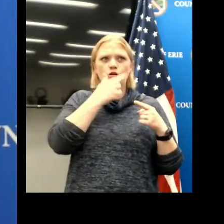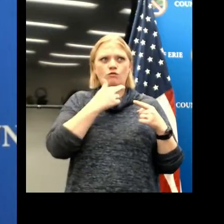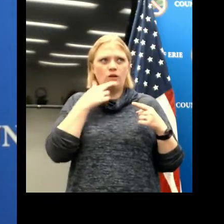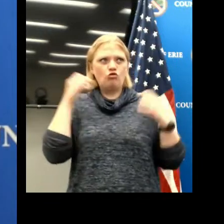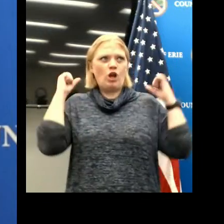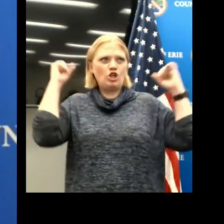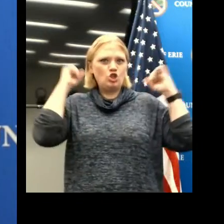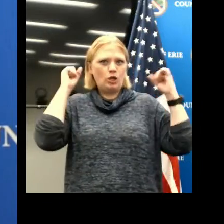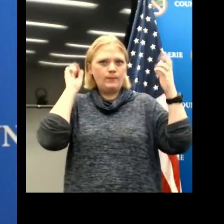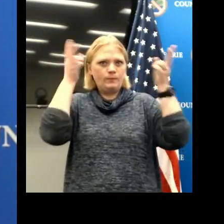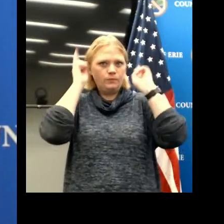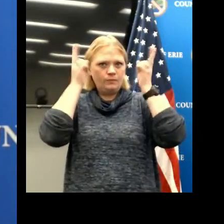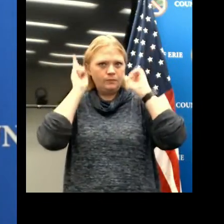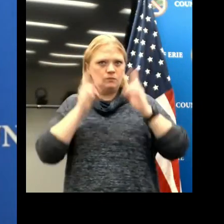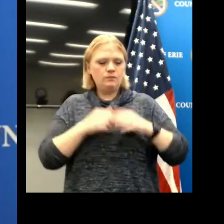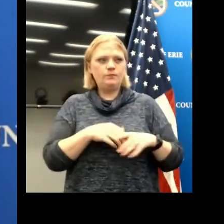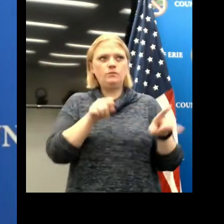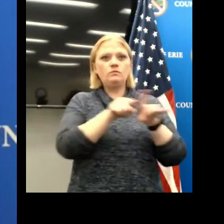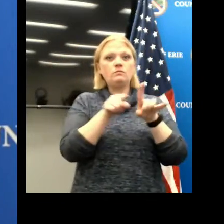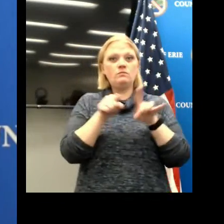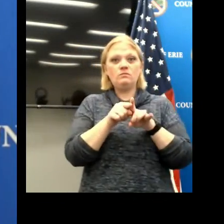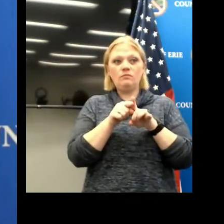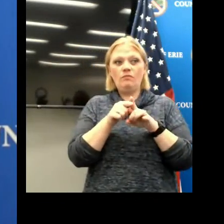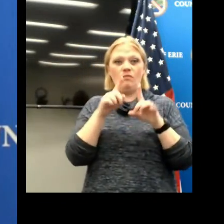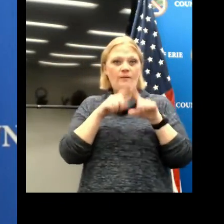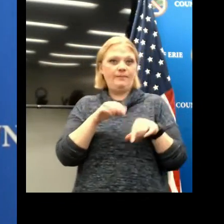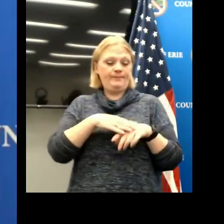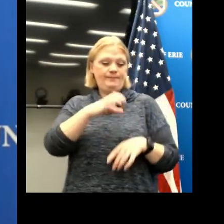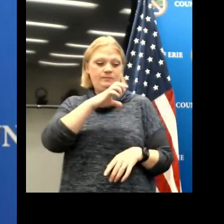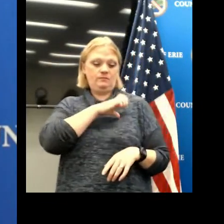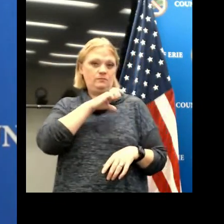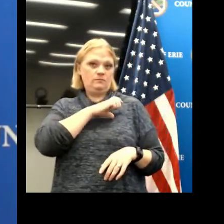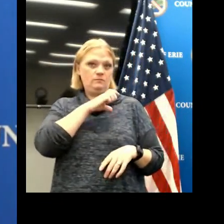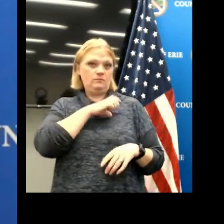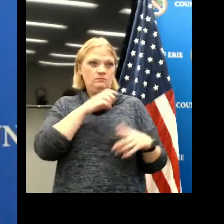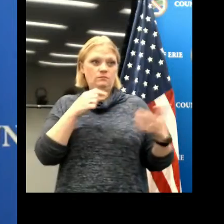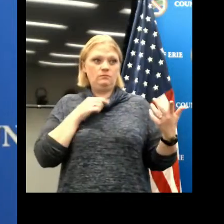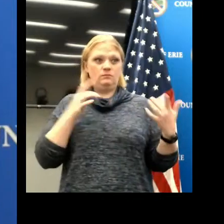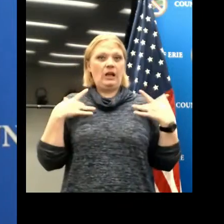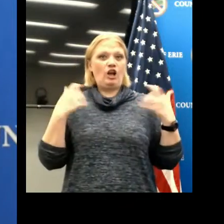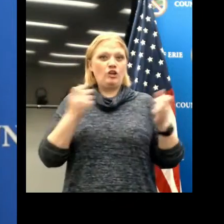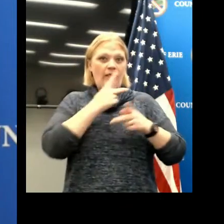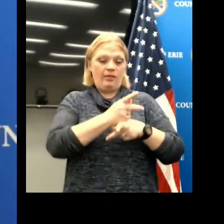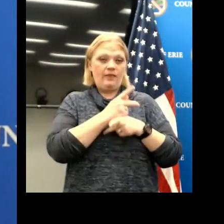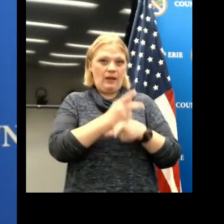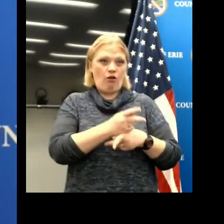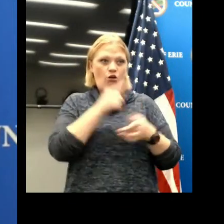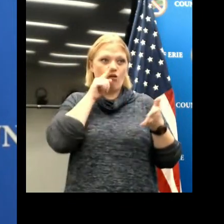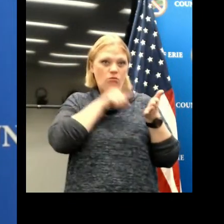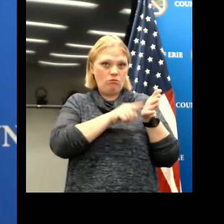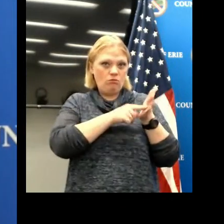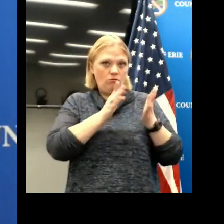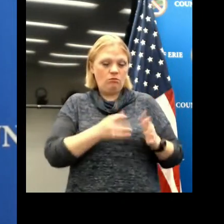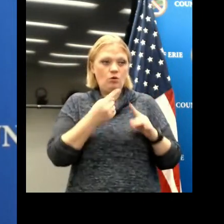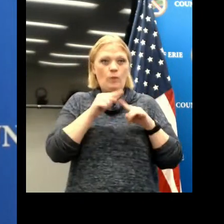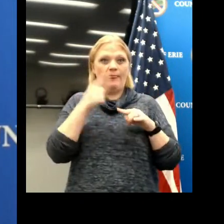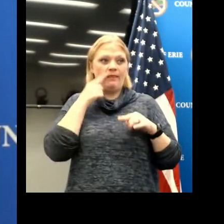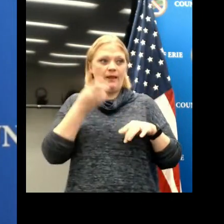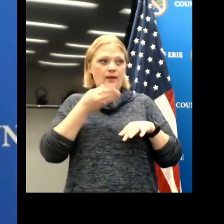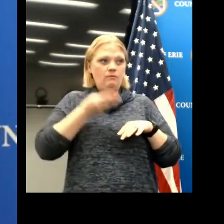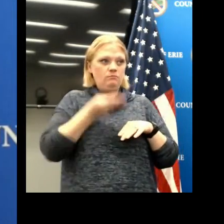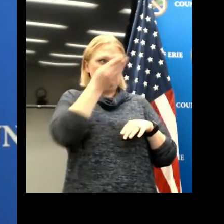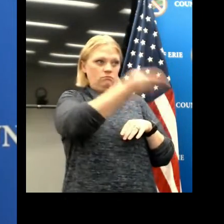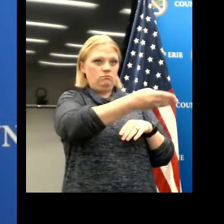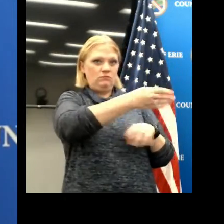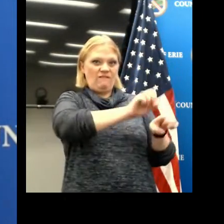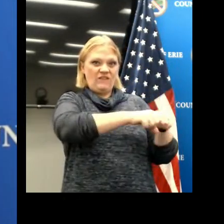shops. It's also incumbent upon law enforcement. I mean, our healthcare sanitarians, when they actually enforce a violation, they usually